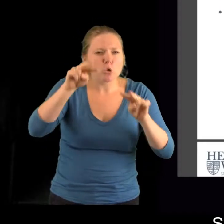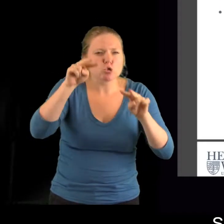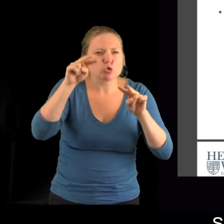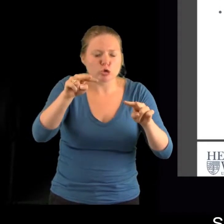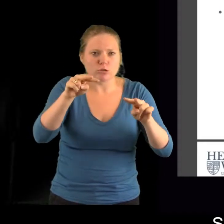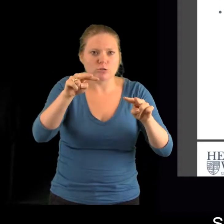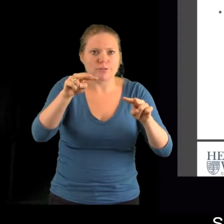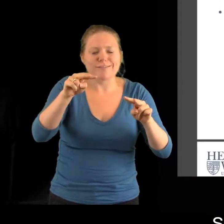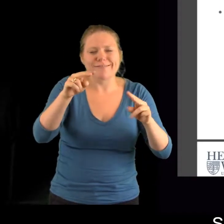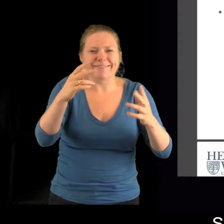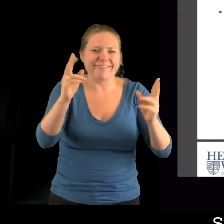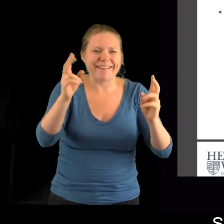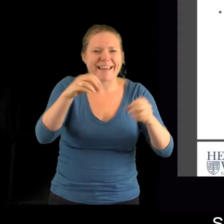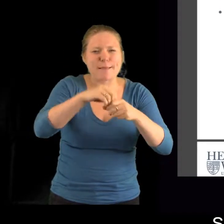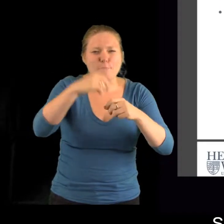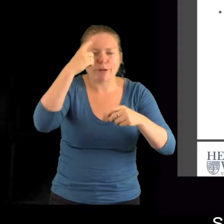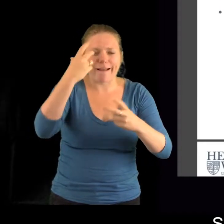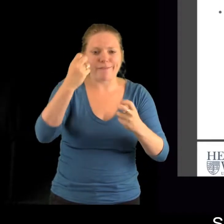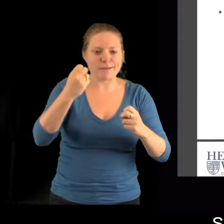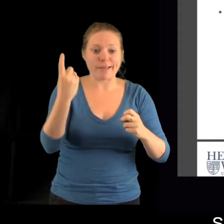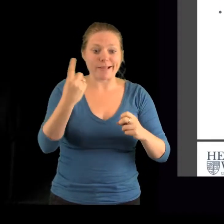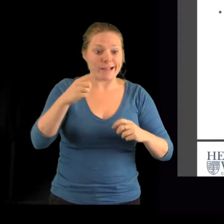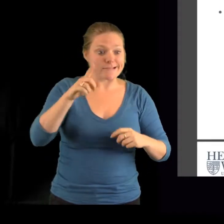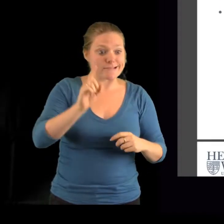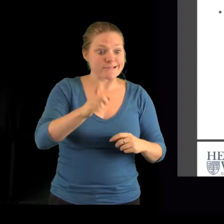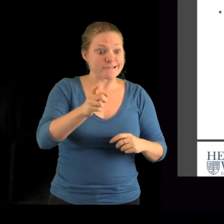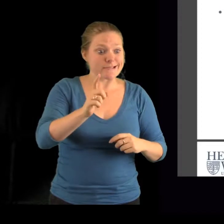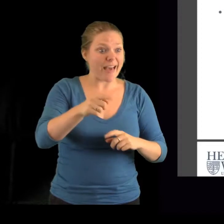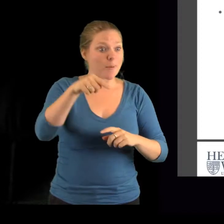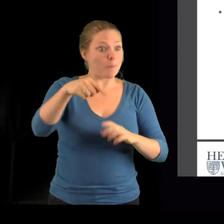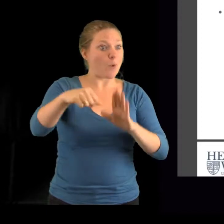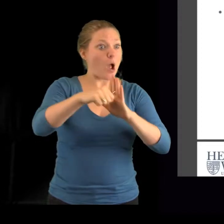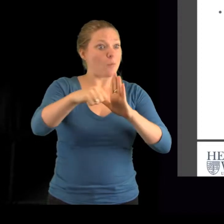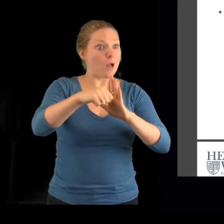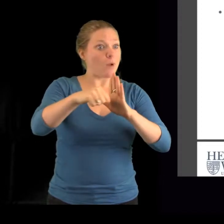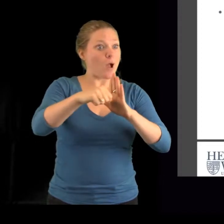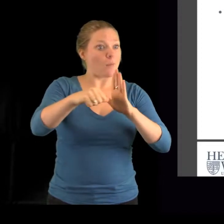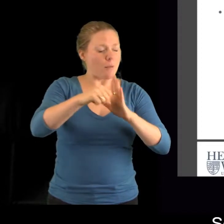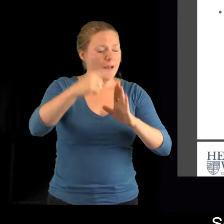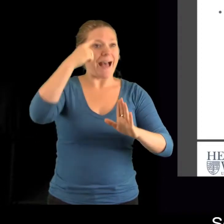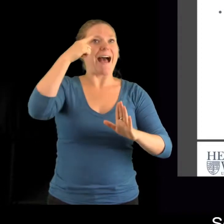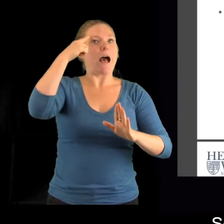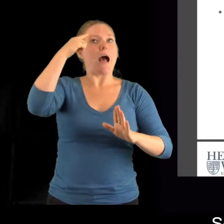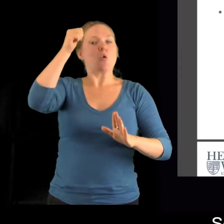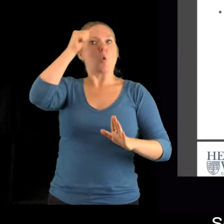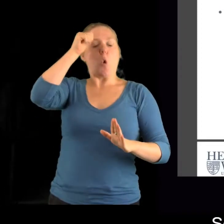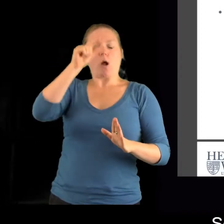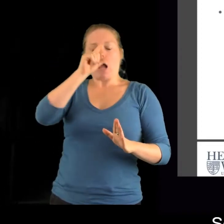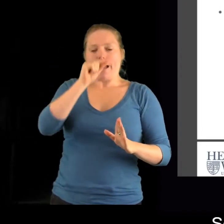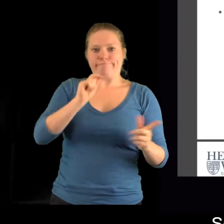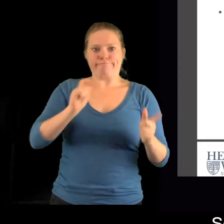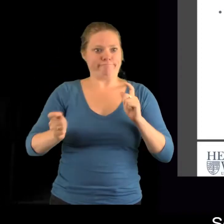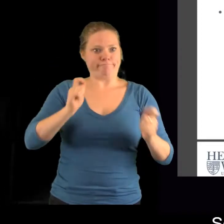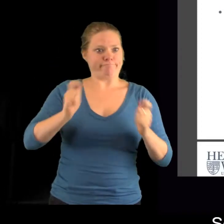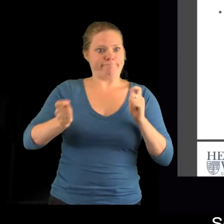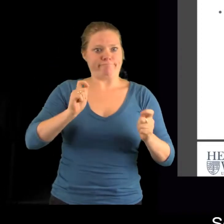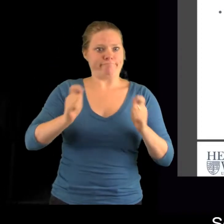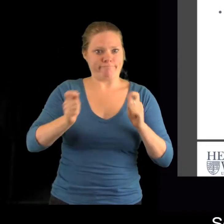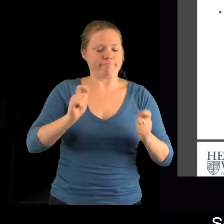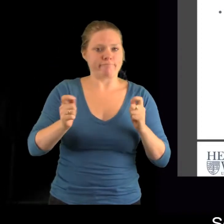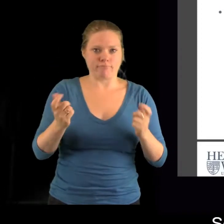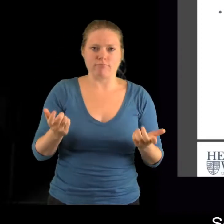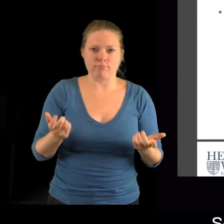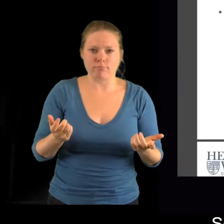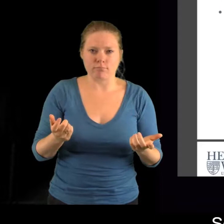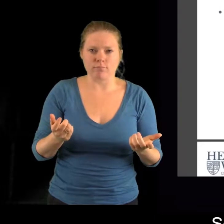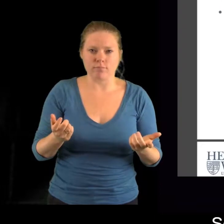to assess and make appropriate decisions in the moment. So again, you can